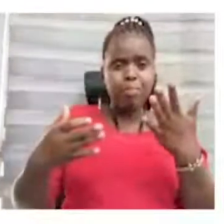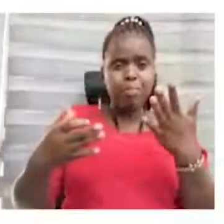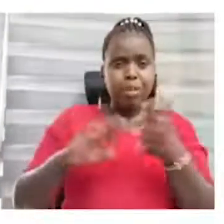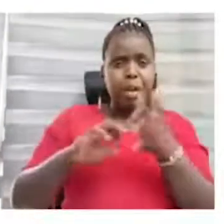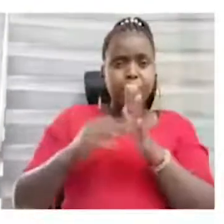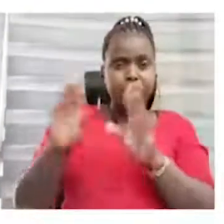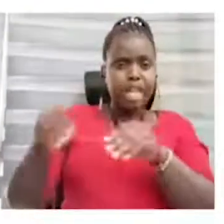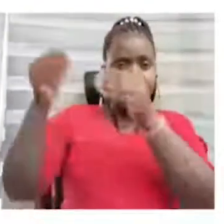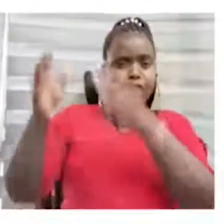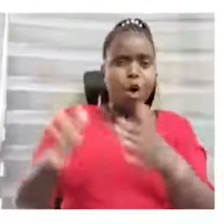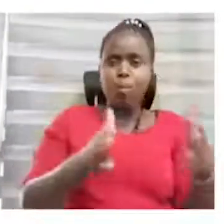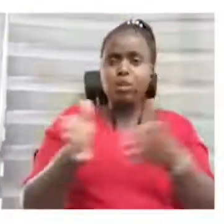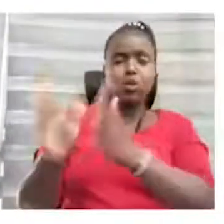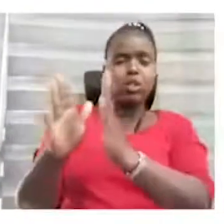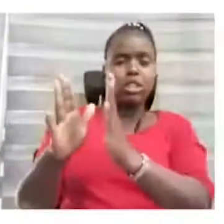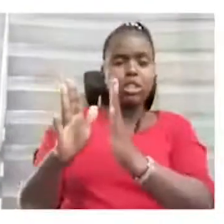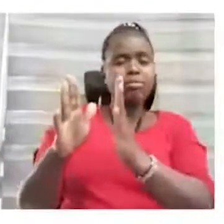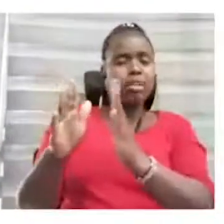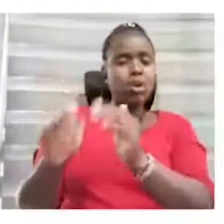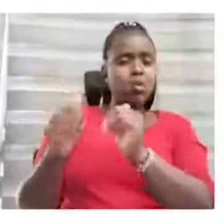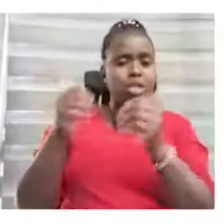and amazing,